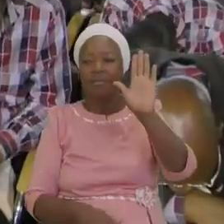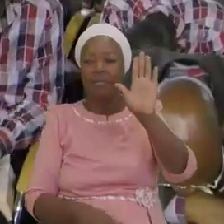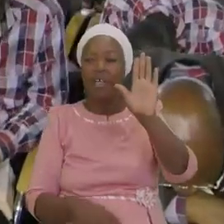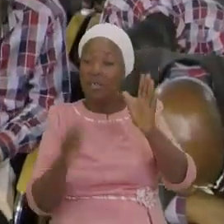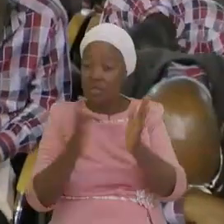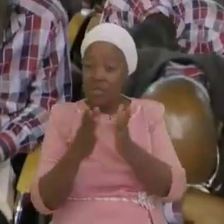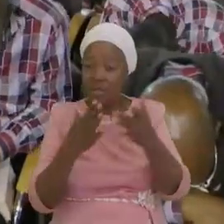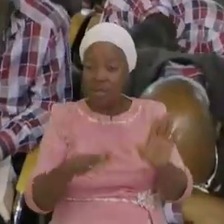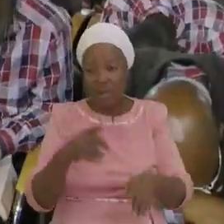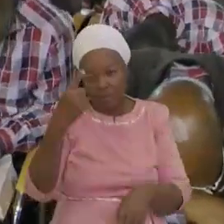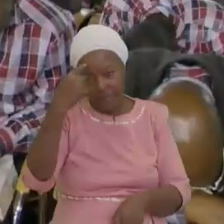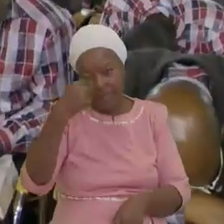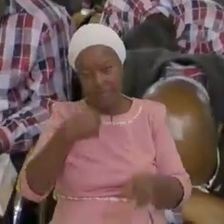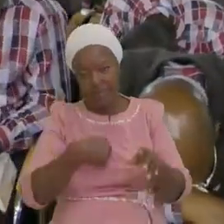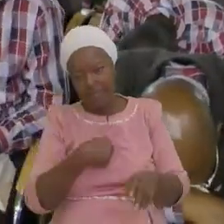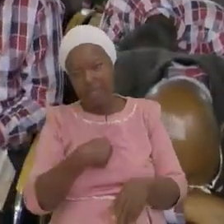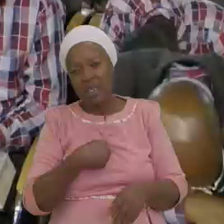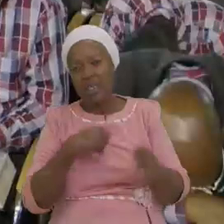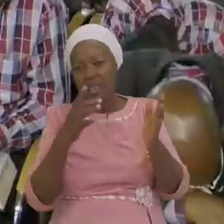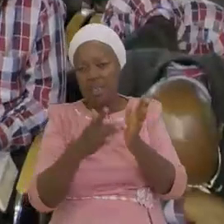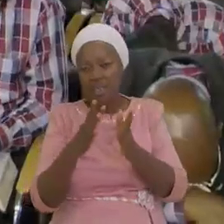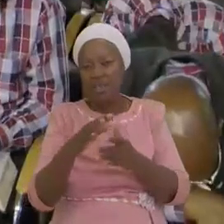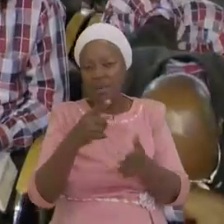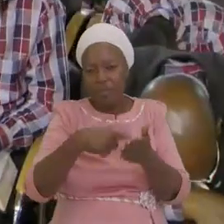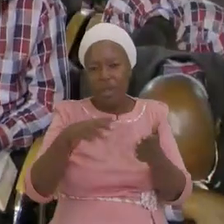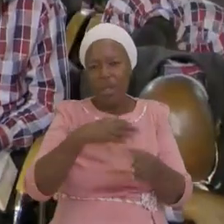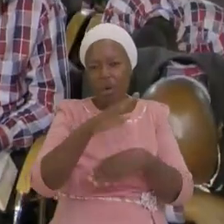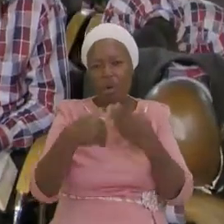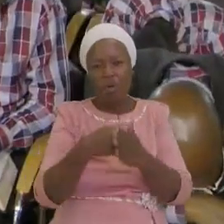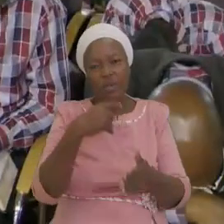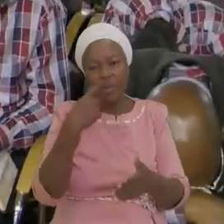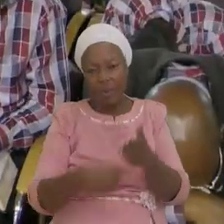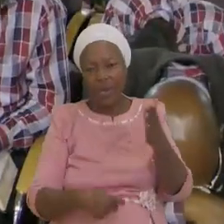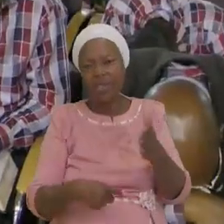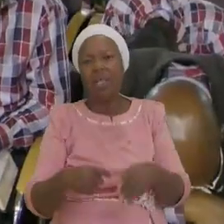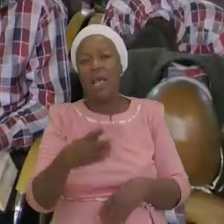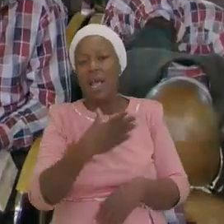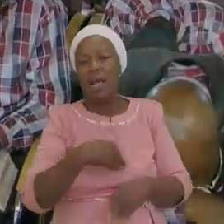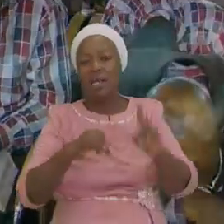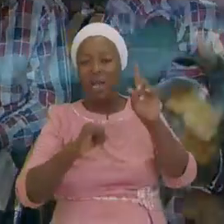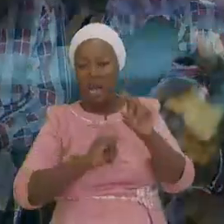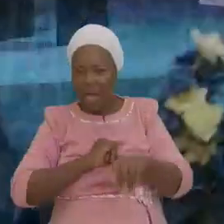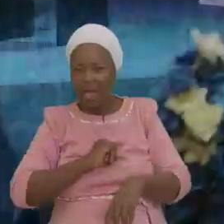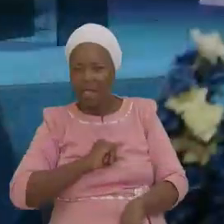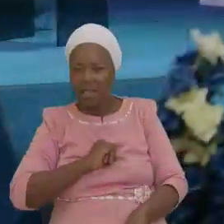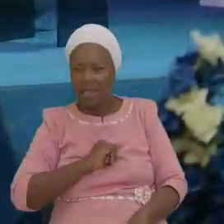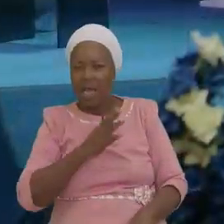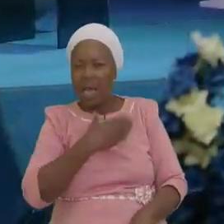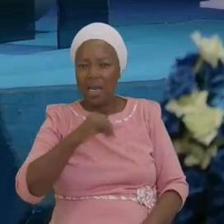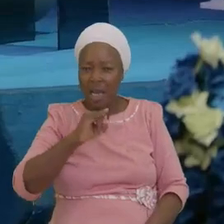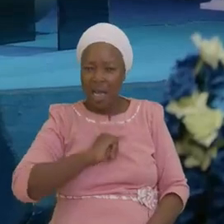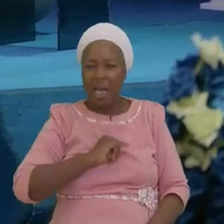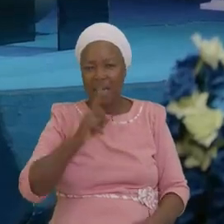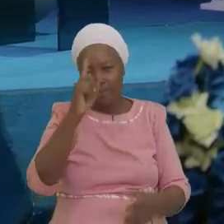me. Jesus paid the whole price. And I believe. I